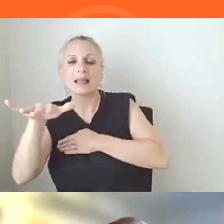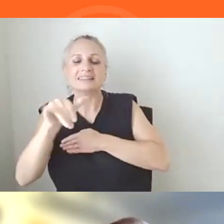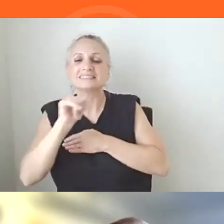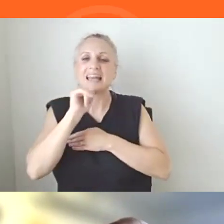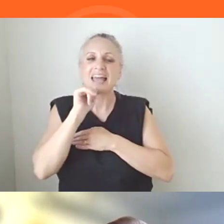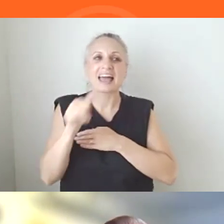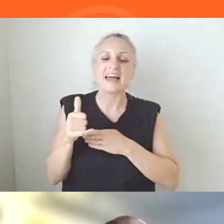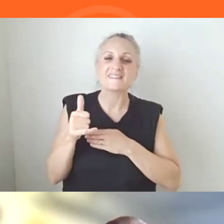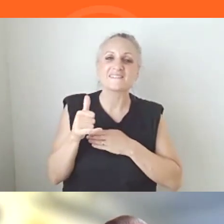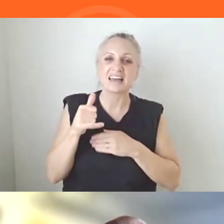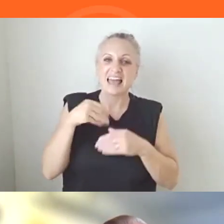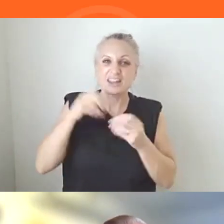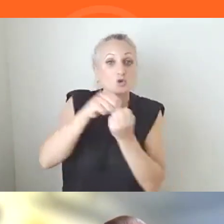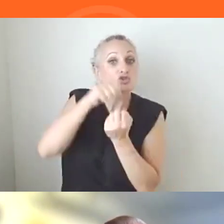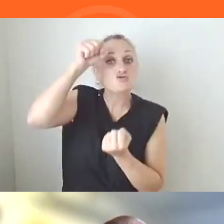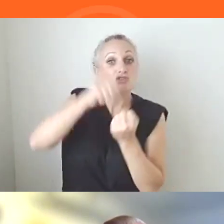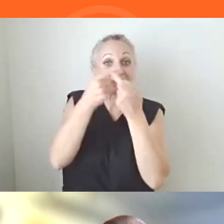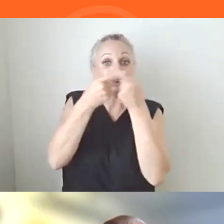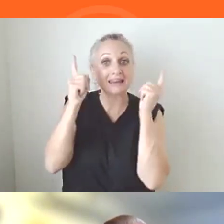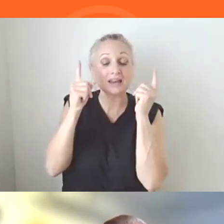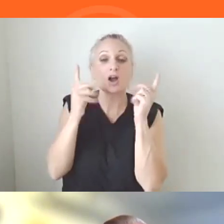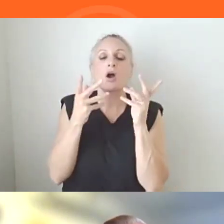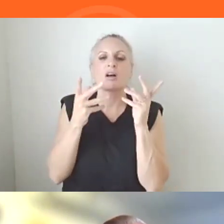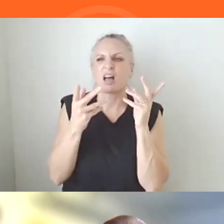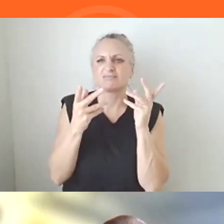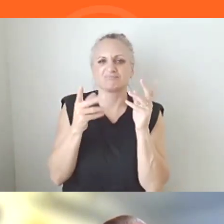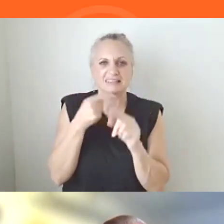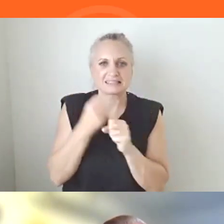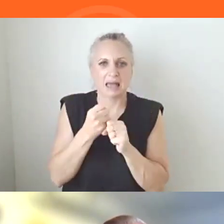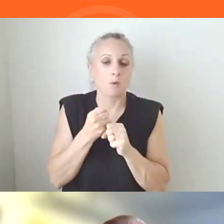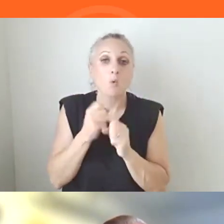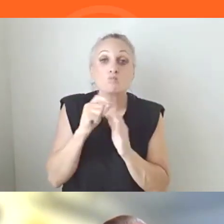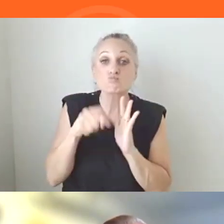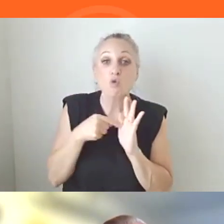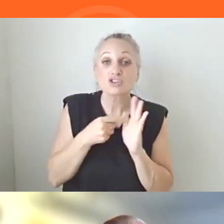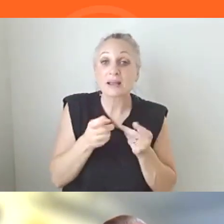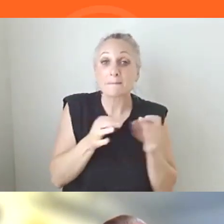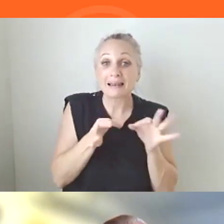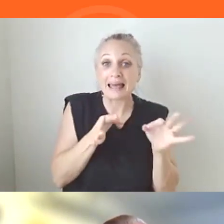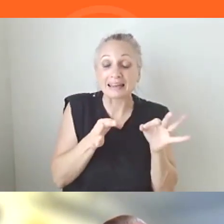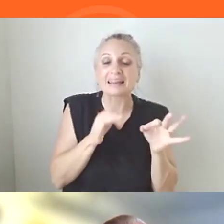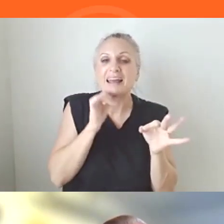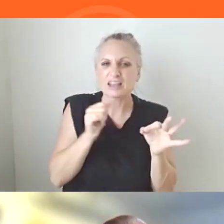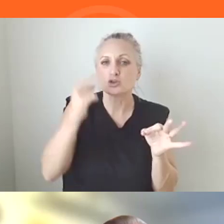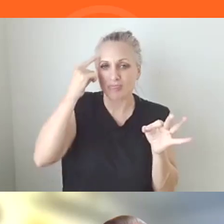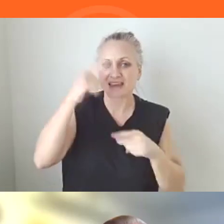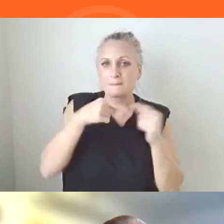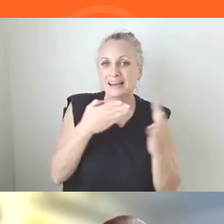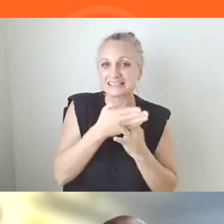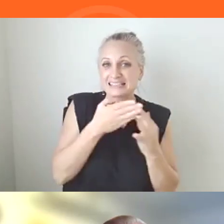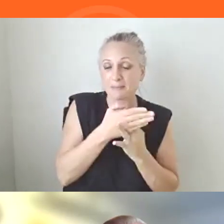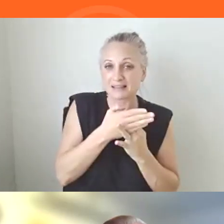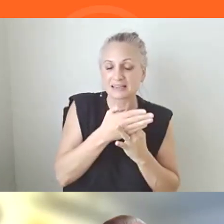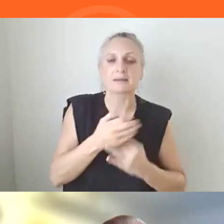those qualifications, even like around project planning, those qualifications. I mean, when I wanted to upskill mine,